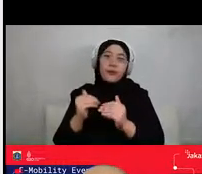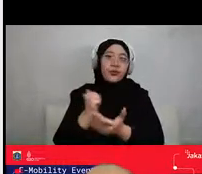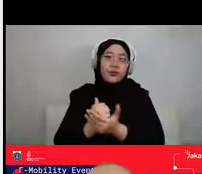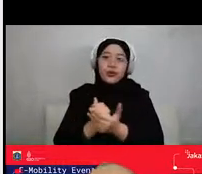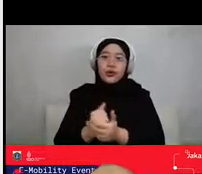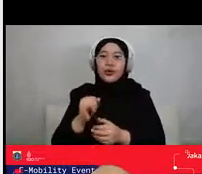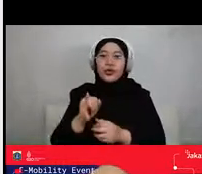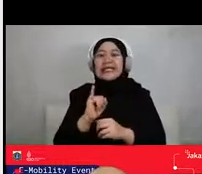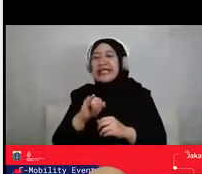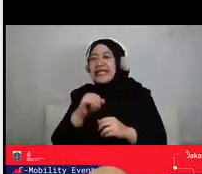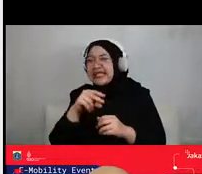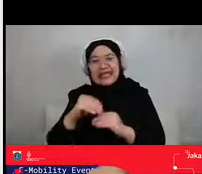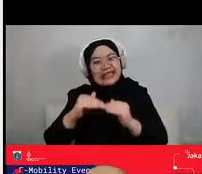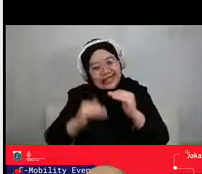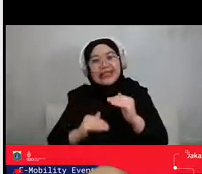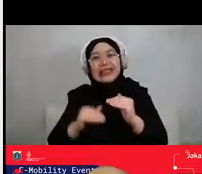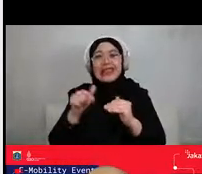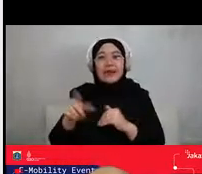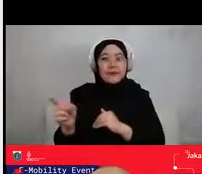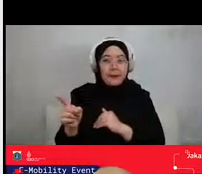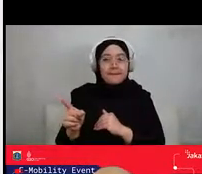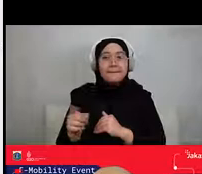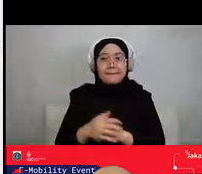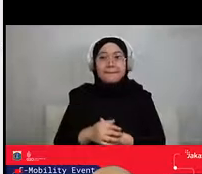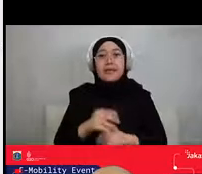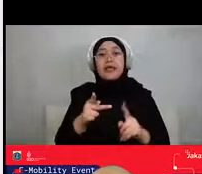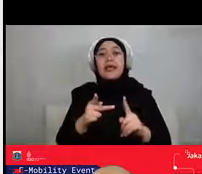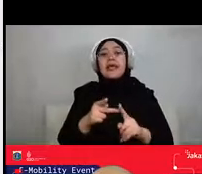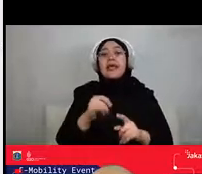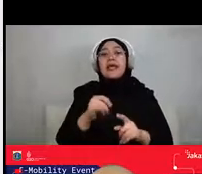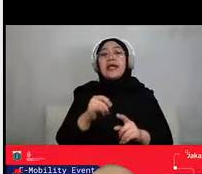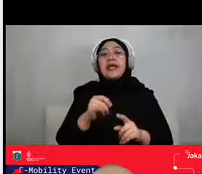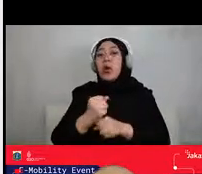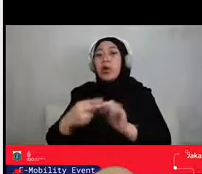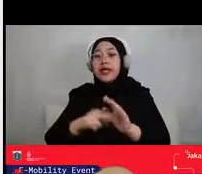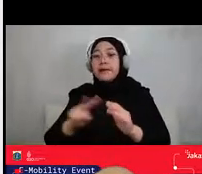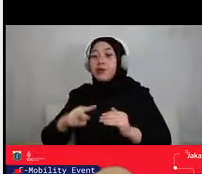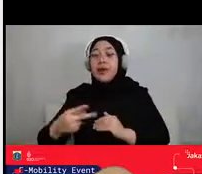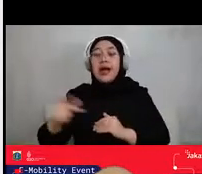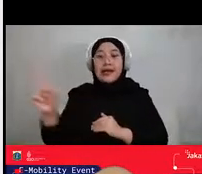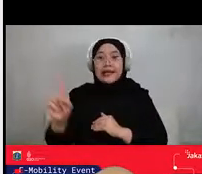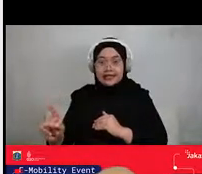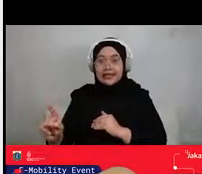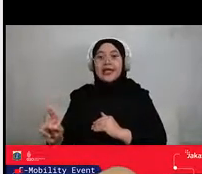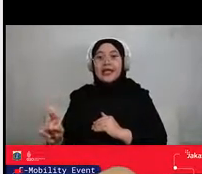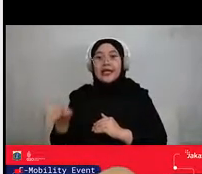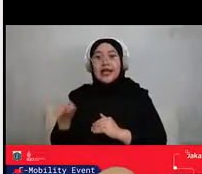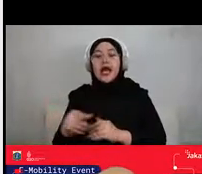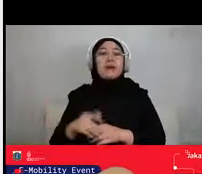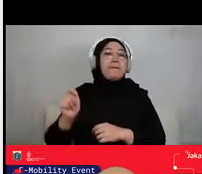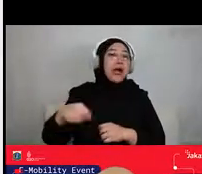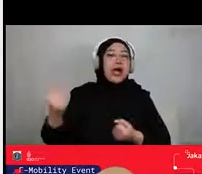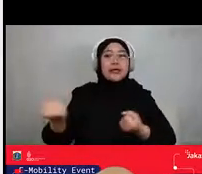to electricity and then usage of it to power the vehicle. In terms of